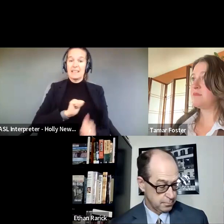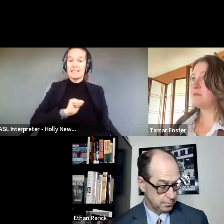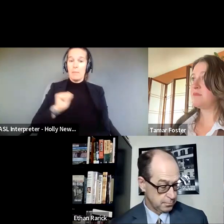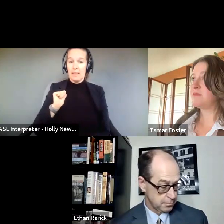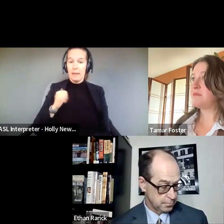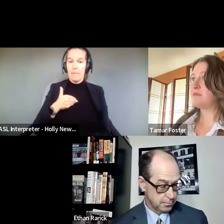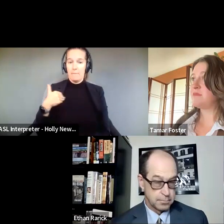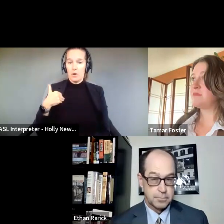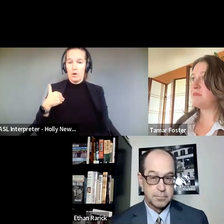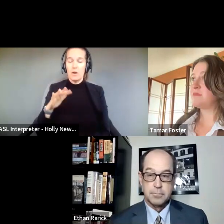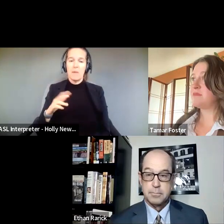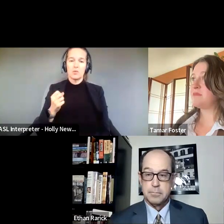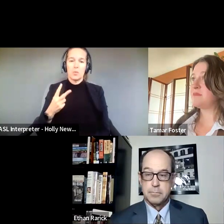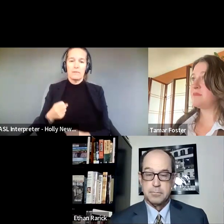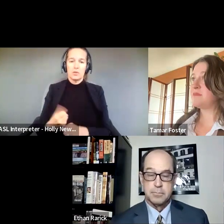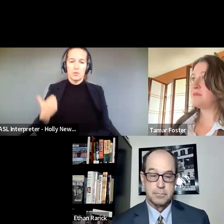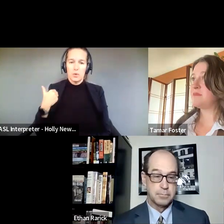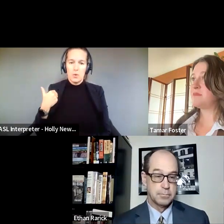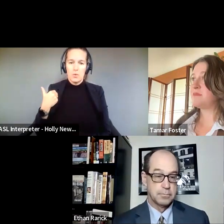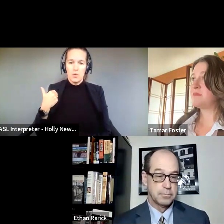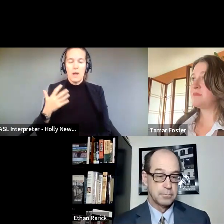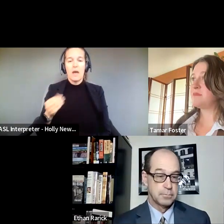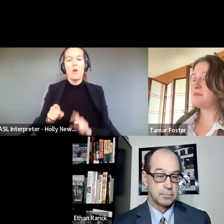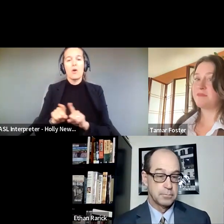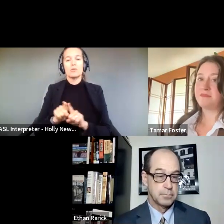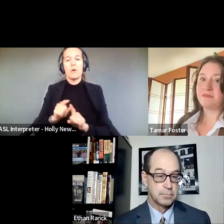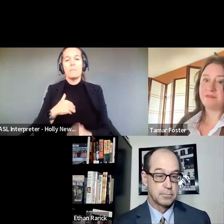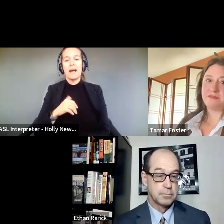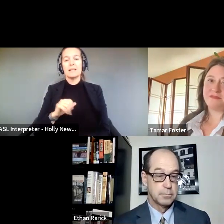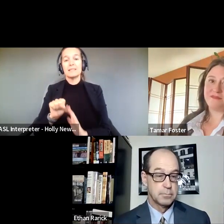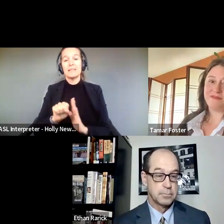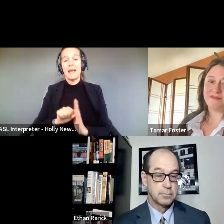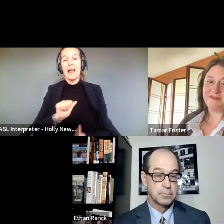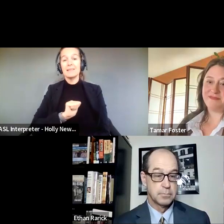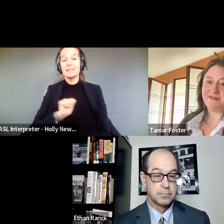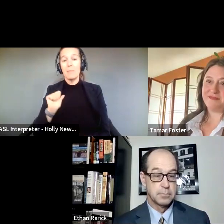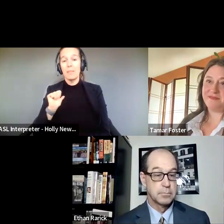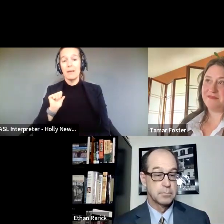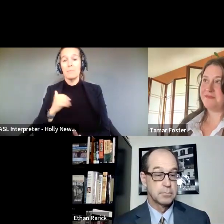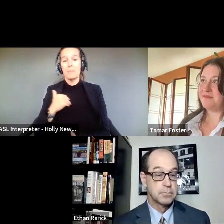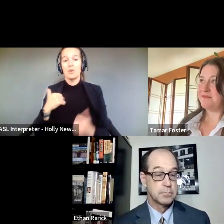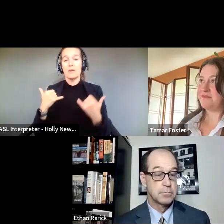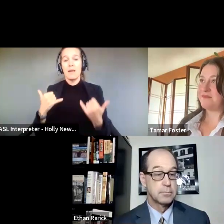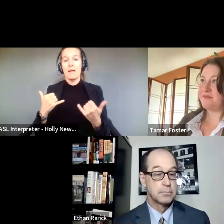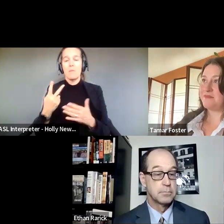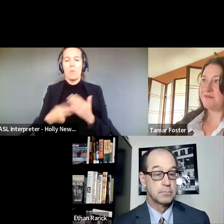12 years ago, and also my state assembly member. They're both now Republicans,